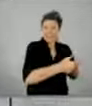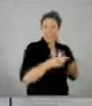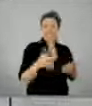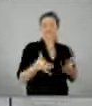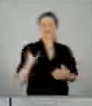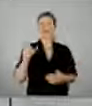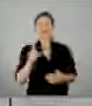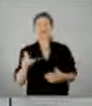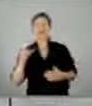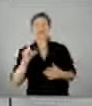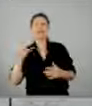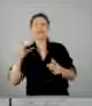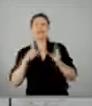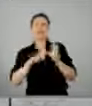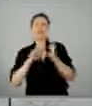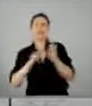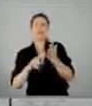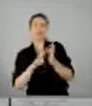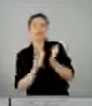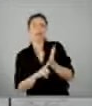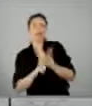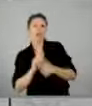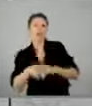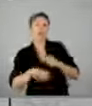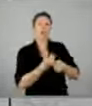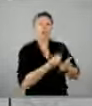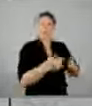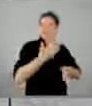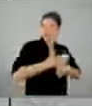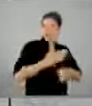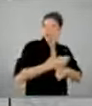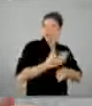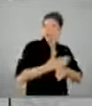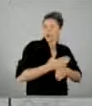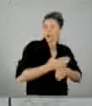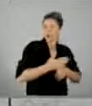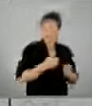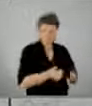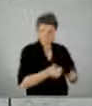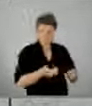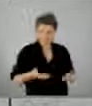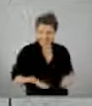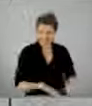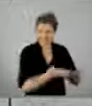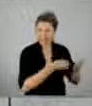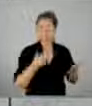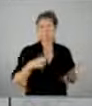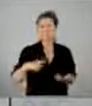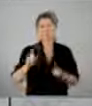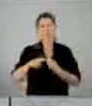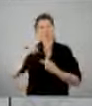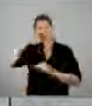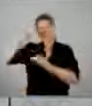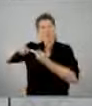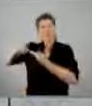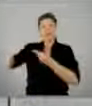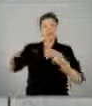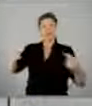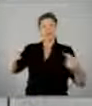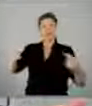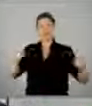into jobs? Or are they going to cling on to this as a way of continuing to engage in a political debate here in